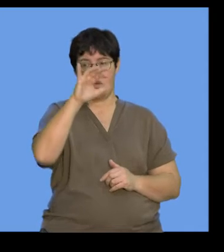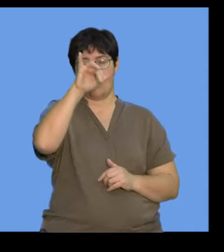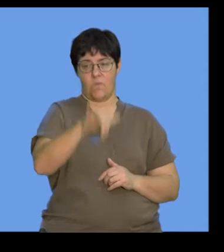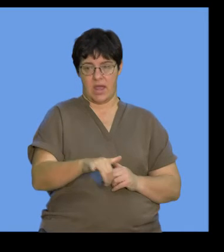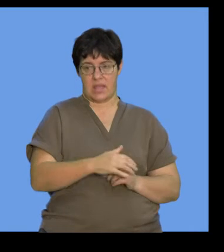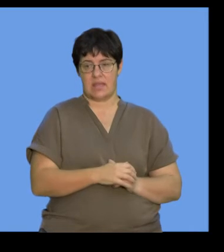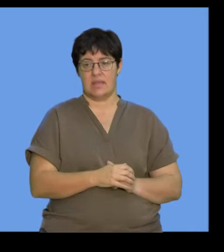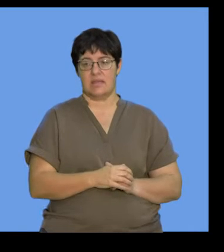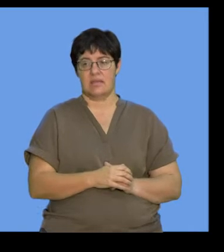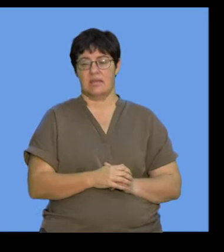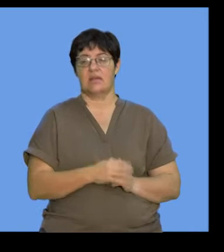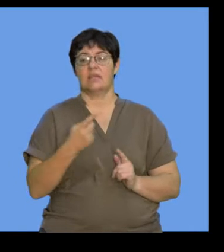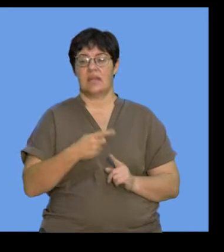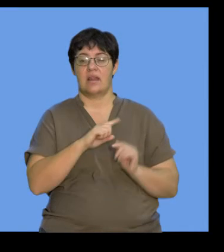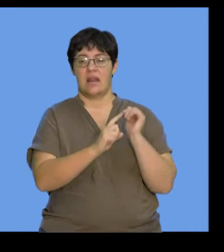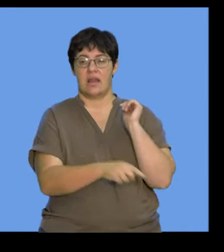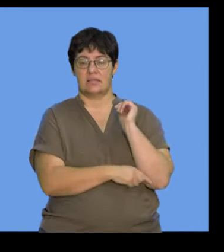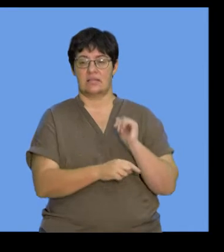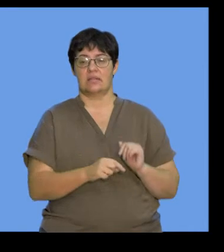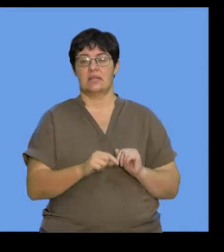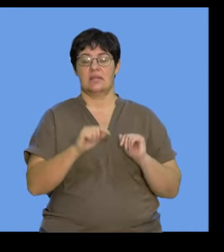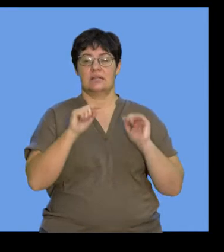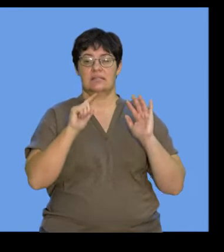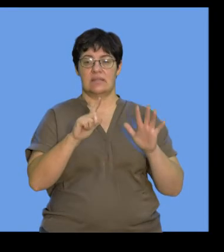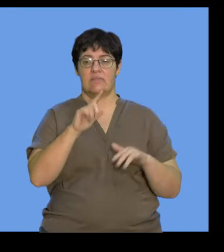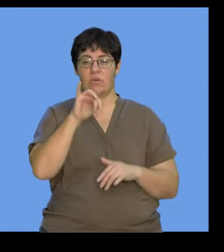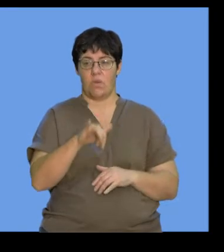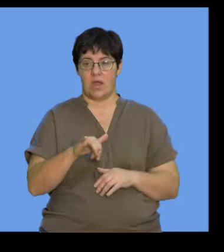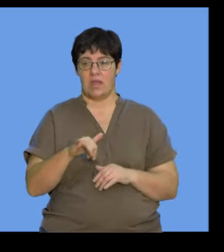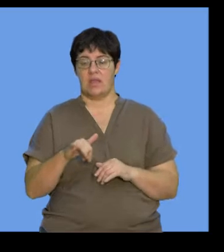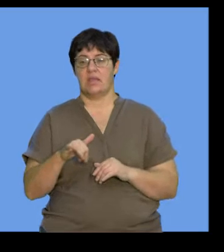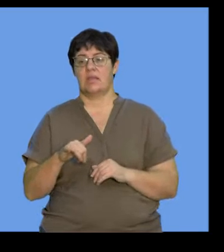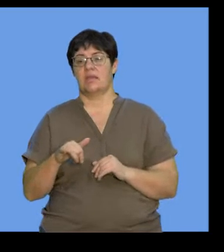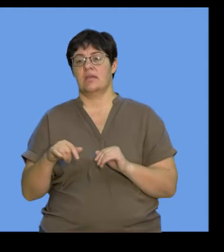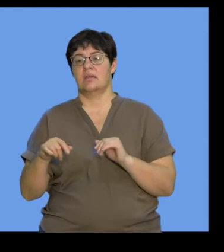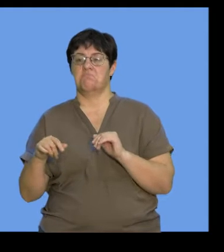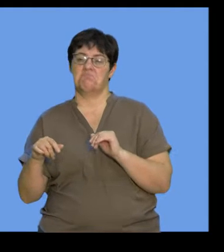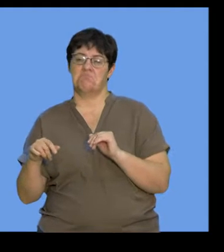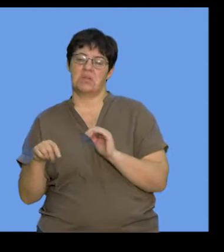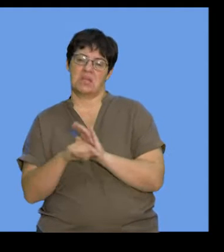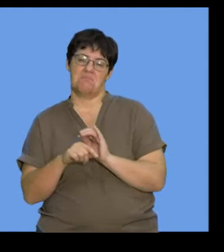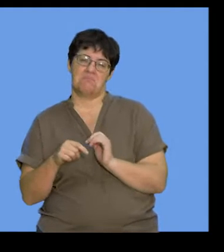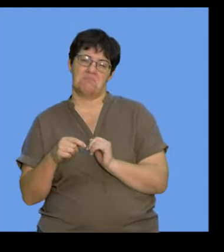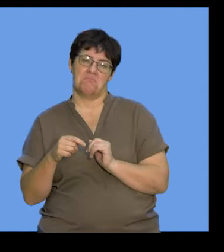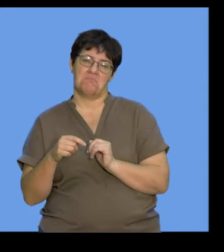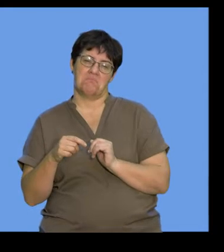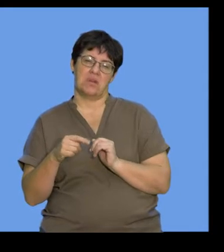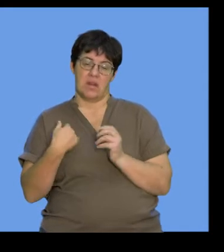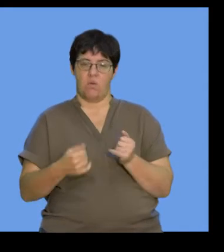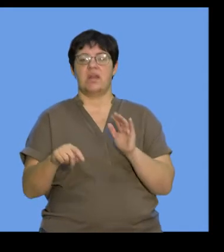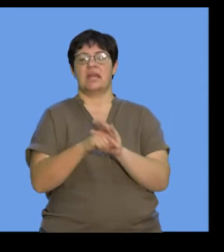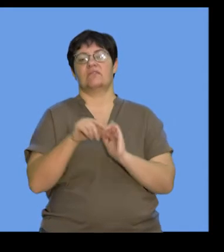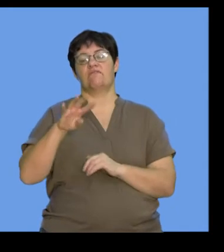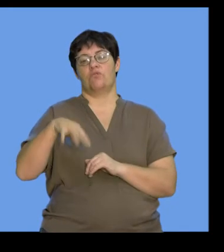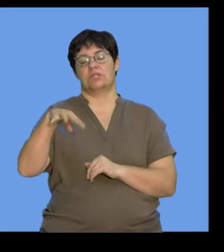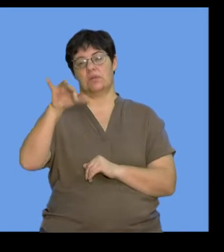cubed y. And then lastly, it will be plus 7y multiplied by the 2, there will give me